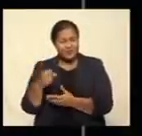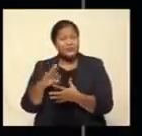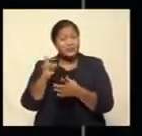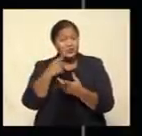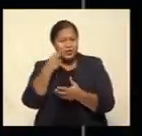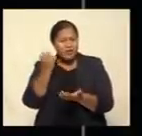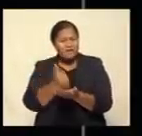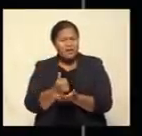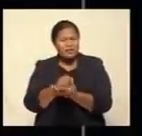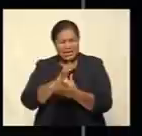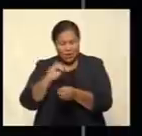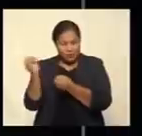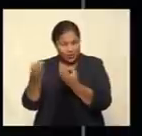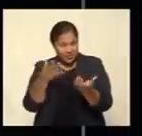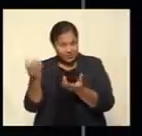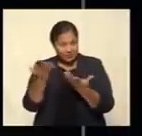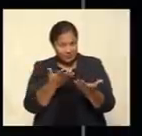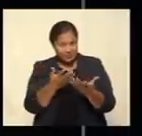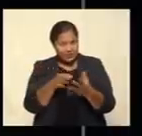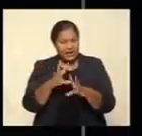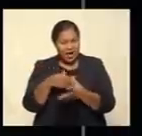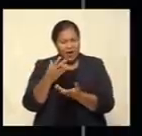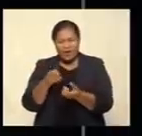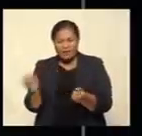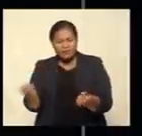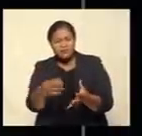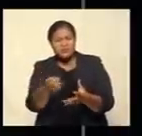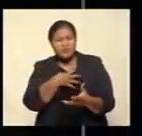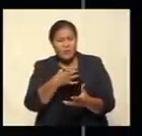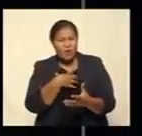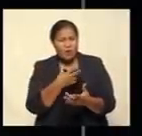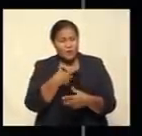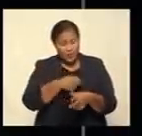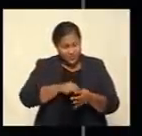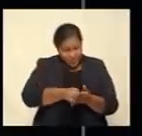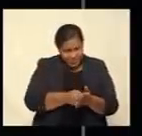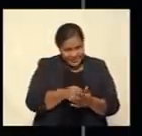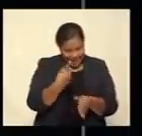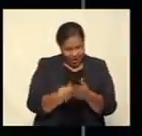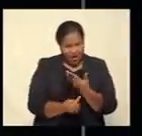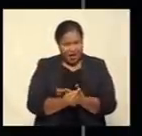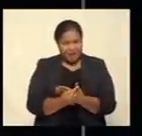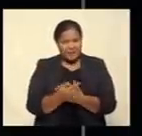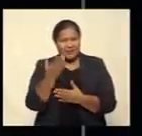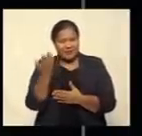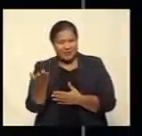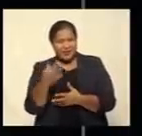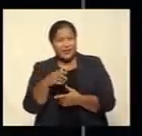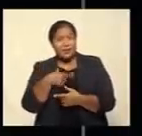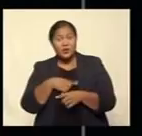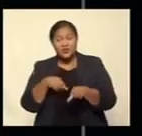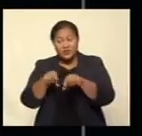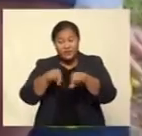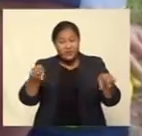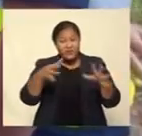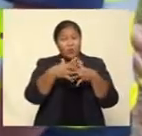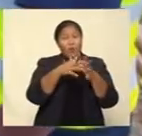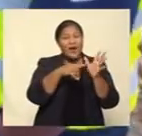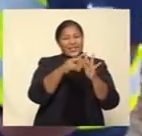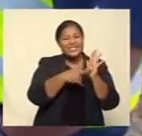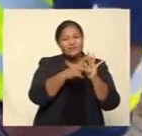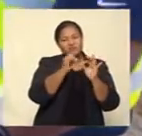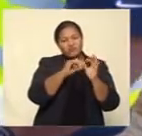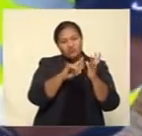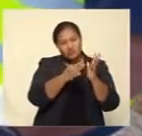being progressively restored and repairs and recovery are ongoing at the inlet to the Wainimbuku Reservoir. Chief